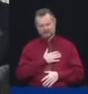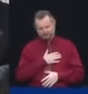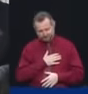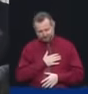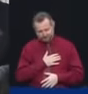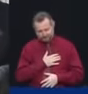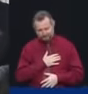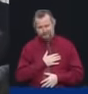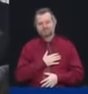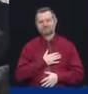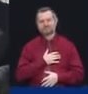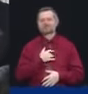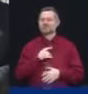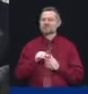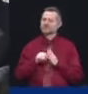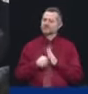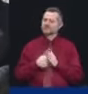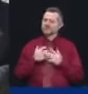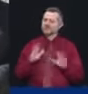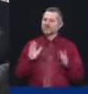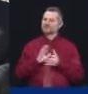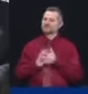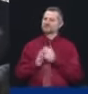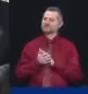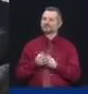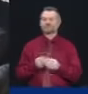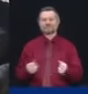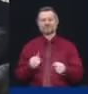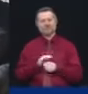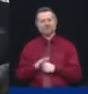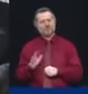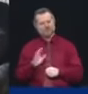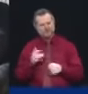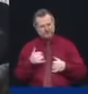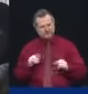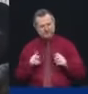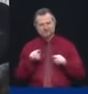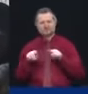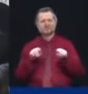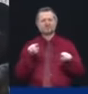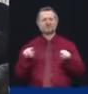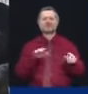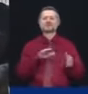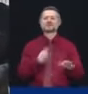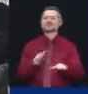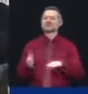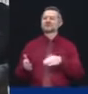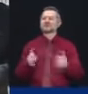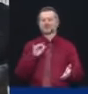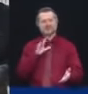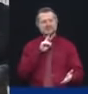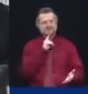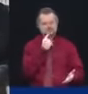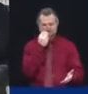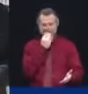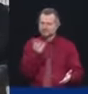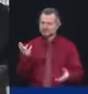the point that we're not out of the woods and people are still dying, so take it seriously. We